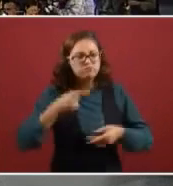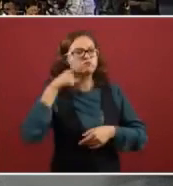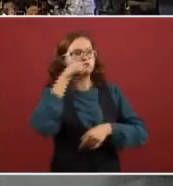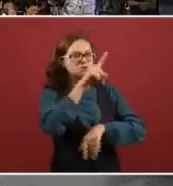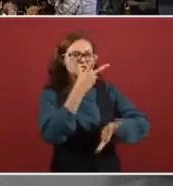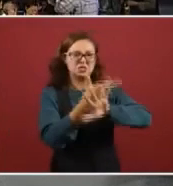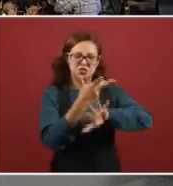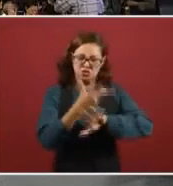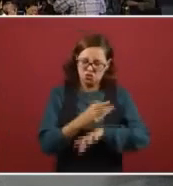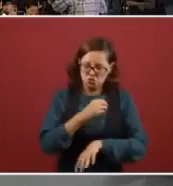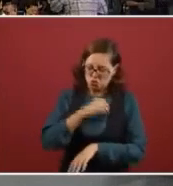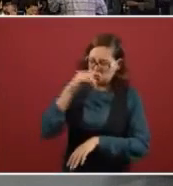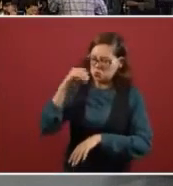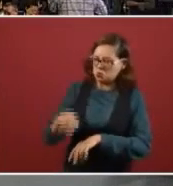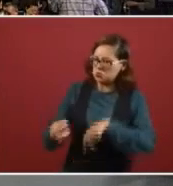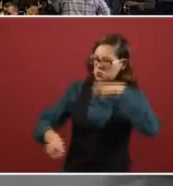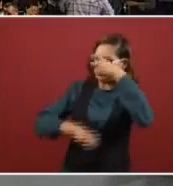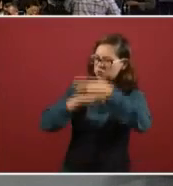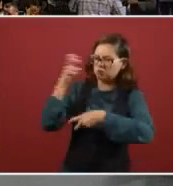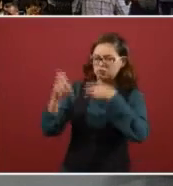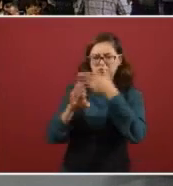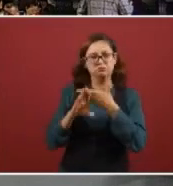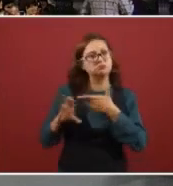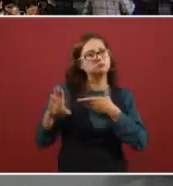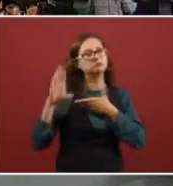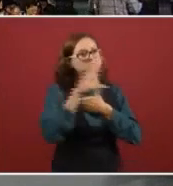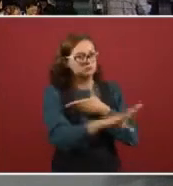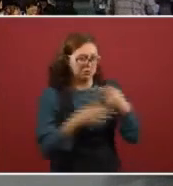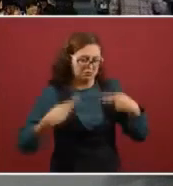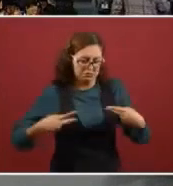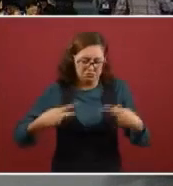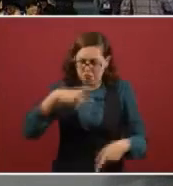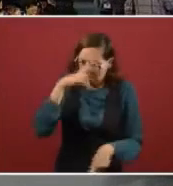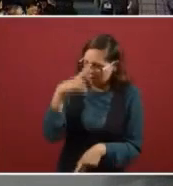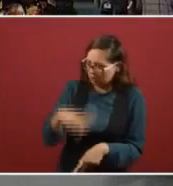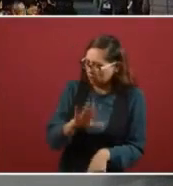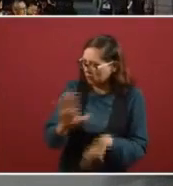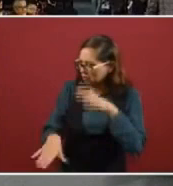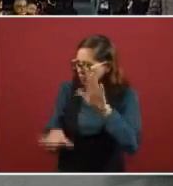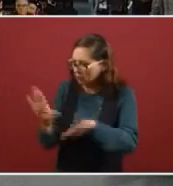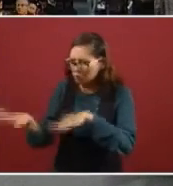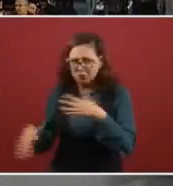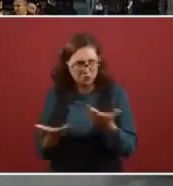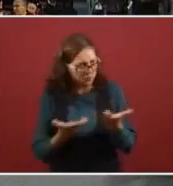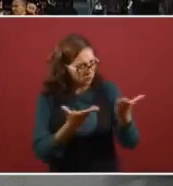that they change their discourse of hate against Mexicans.